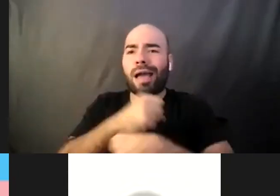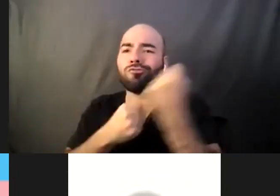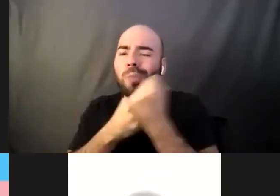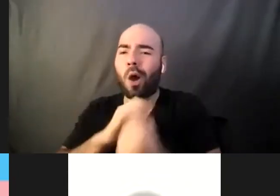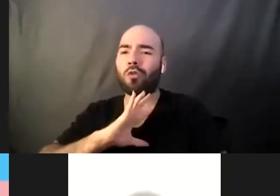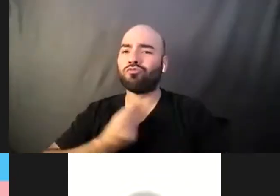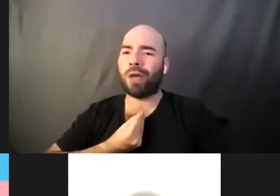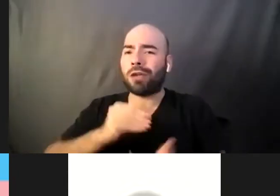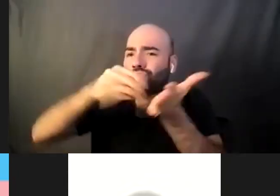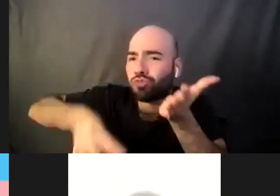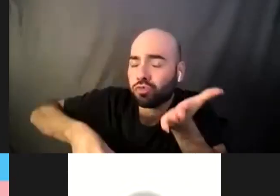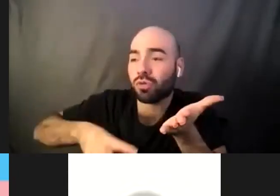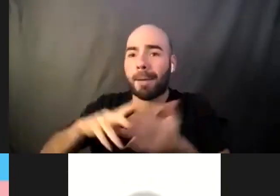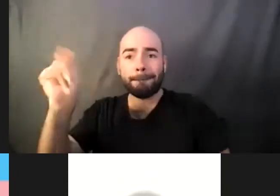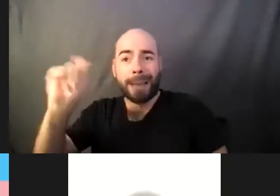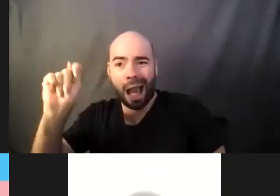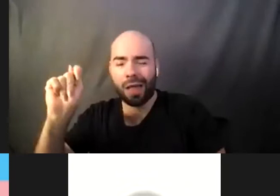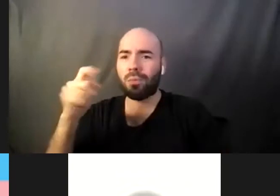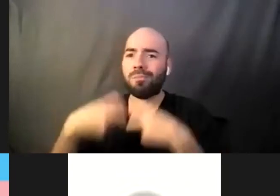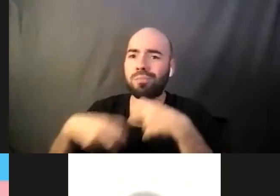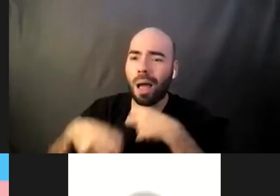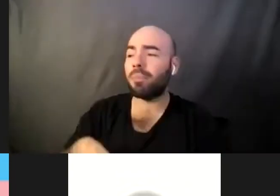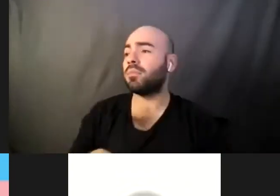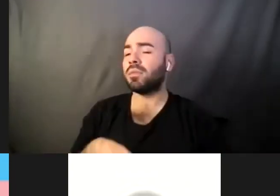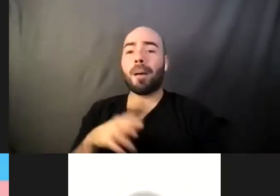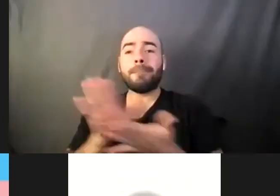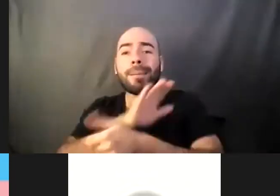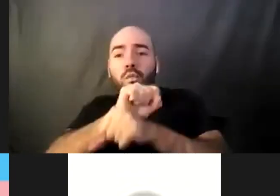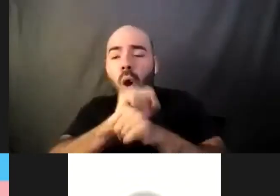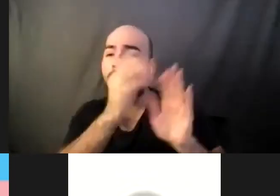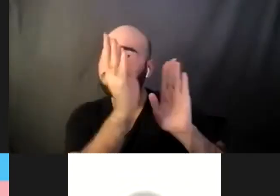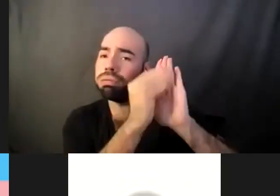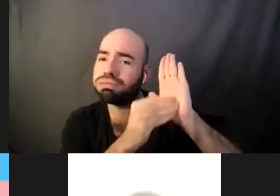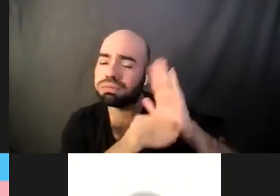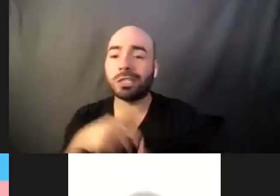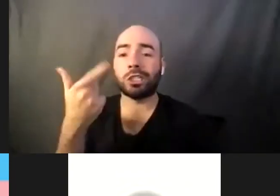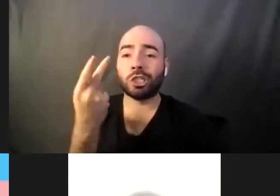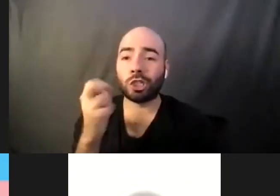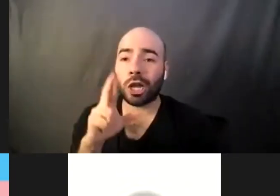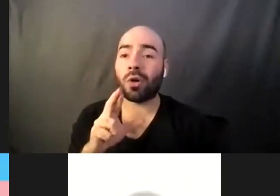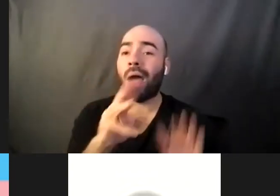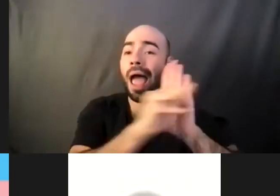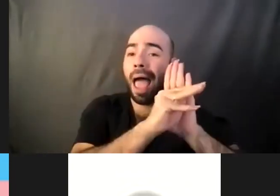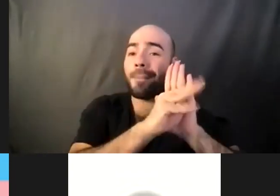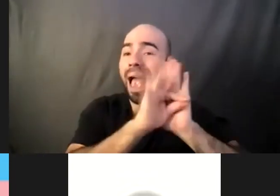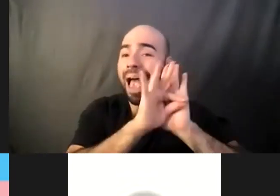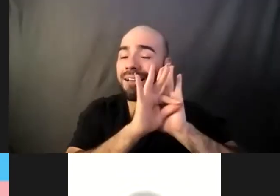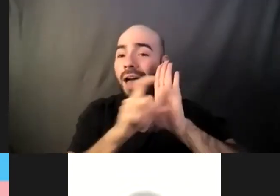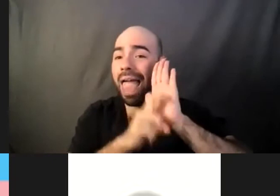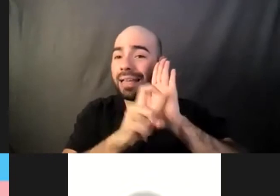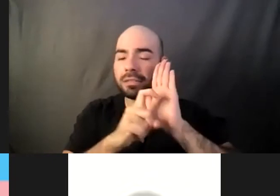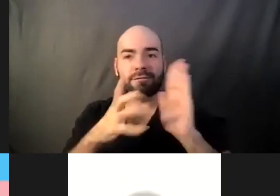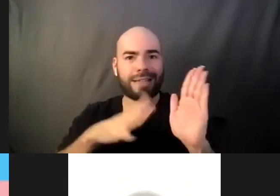if they feel unaffirmed, paperwork, name changes, we could do gender markers. I write letters for top surgery, bottom surgery,